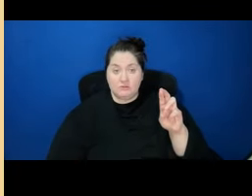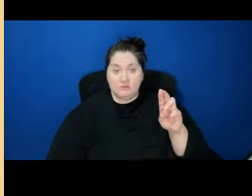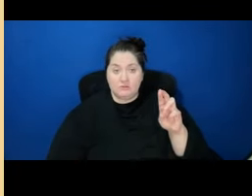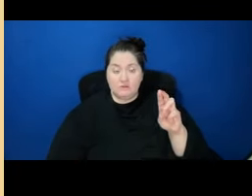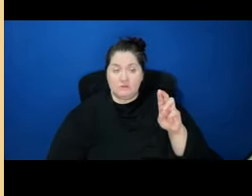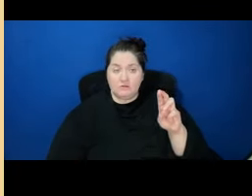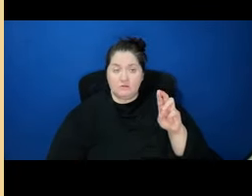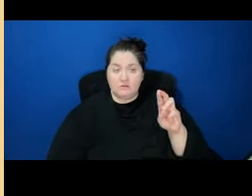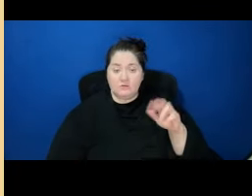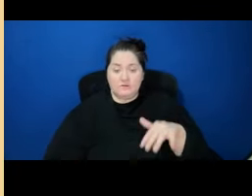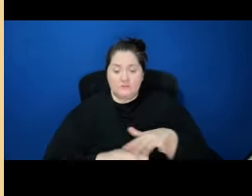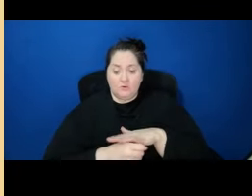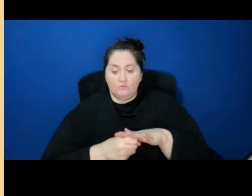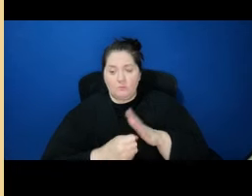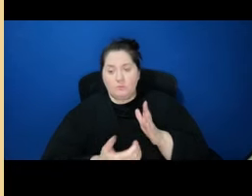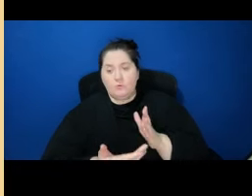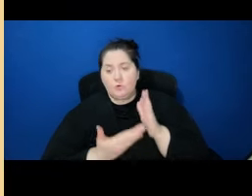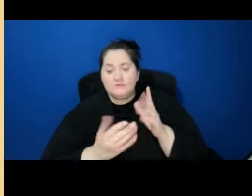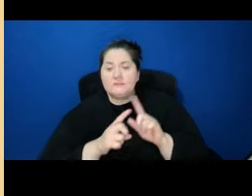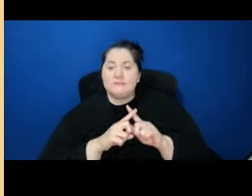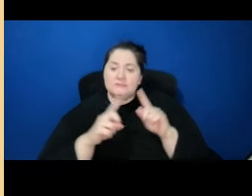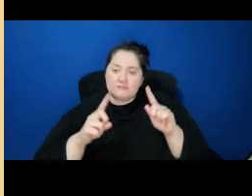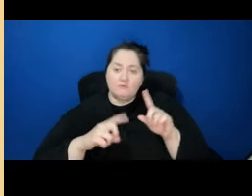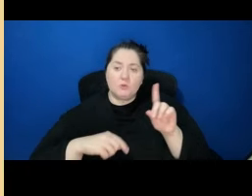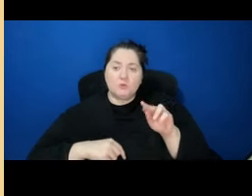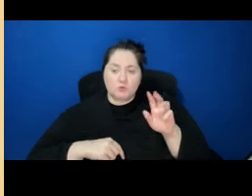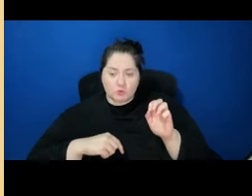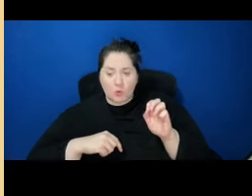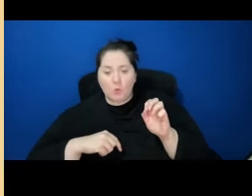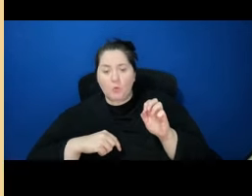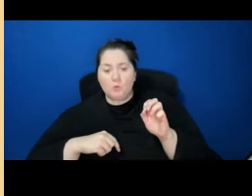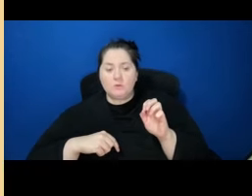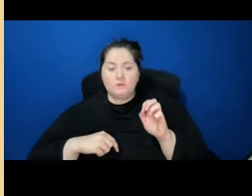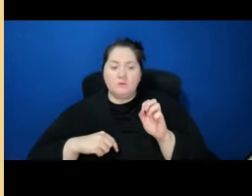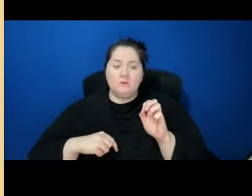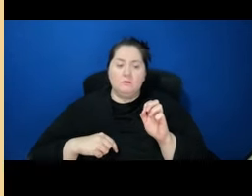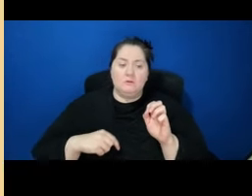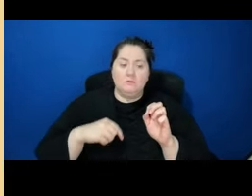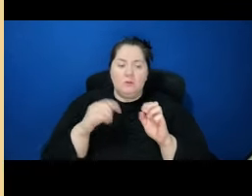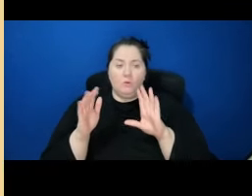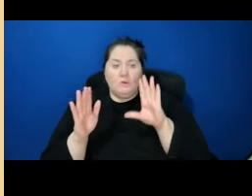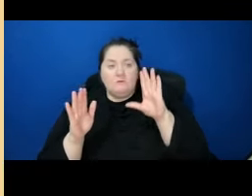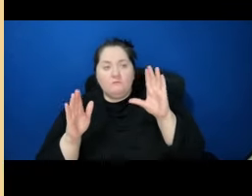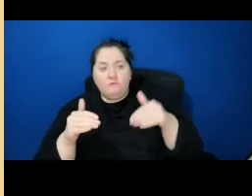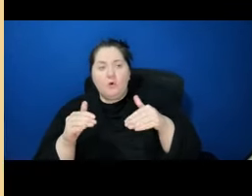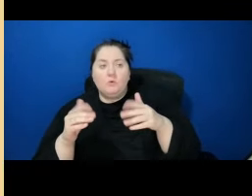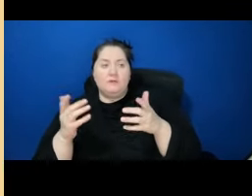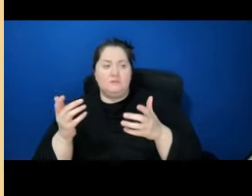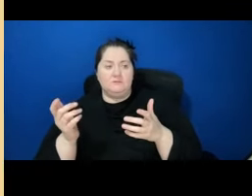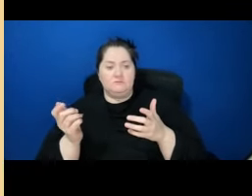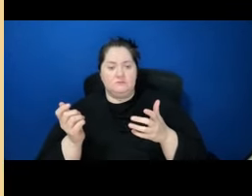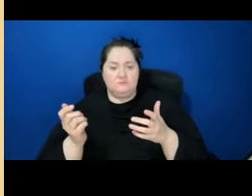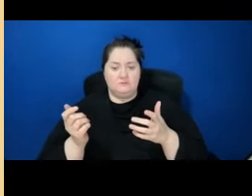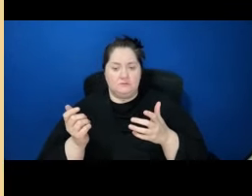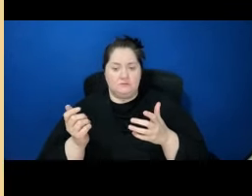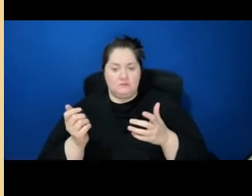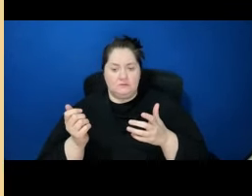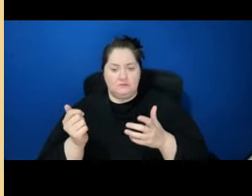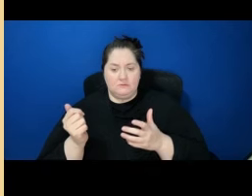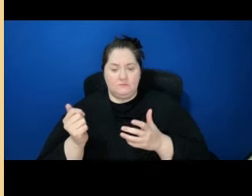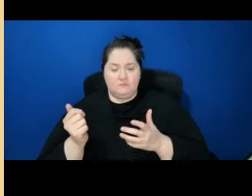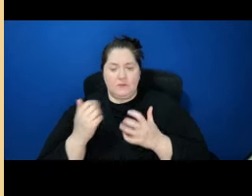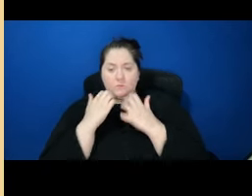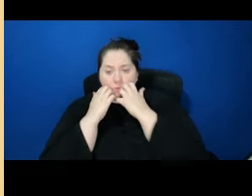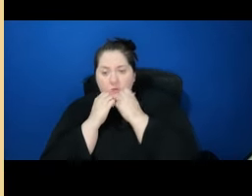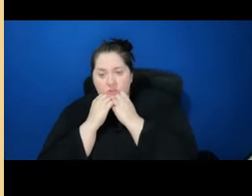we'd actually are proposing a different zone that would focus on the